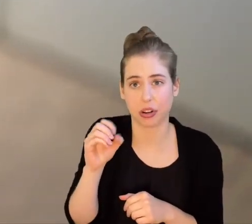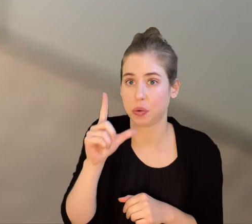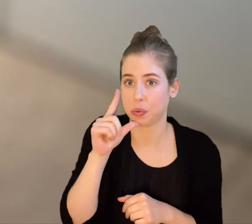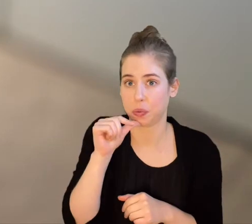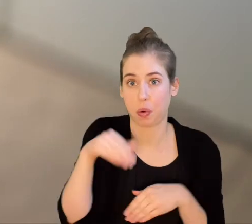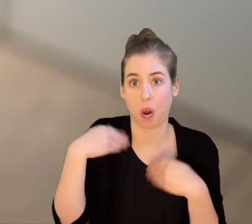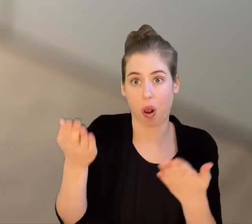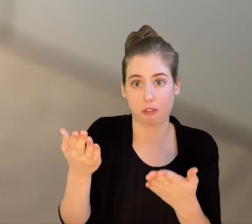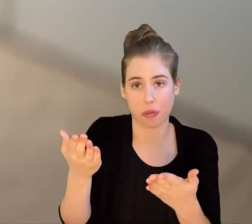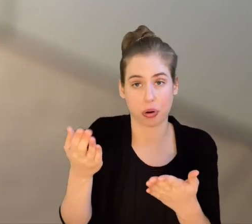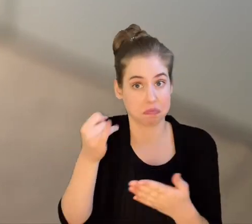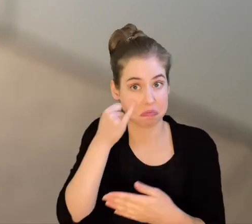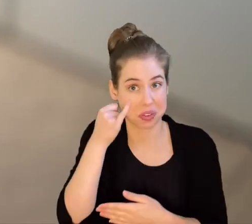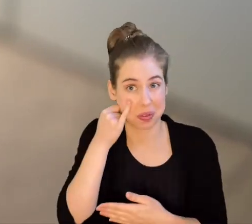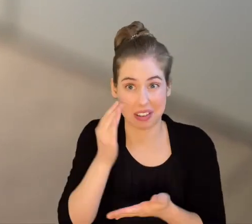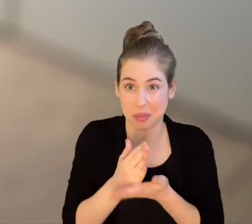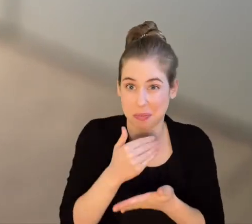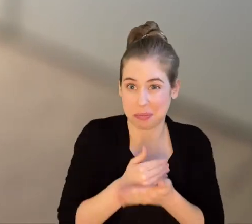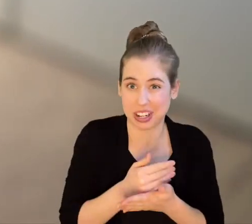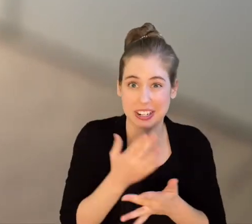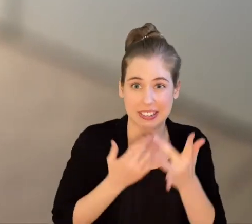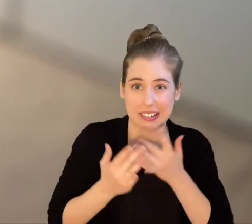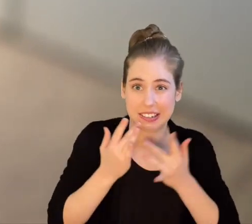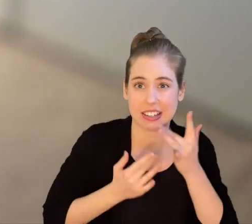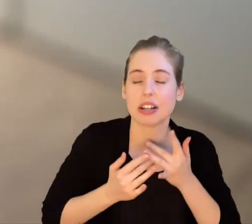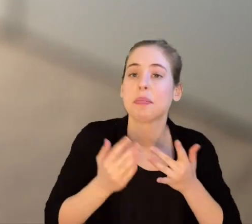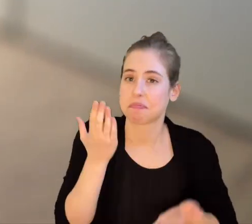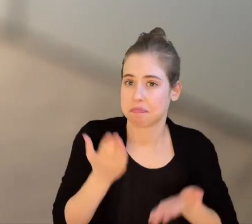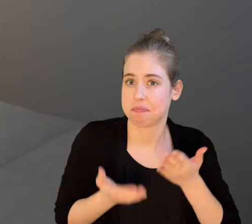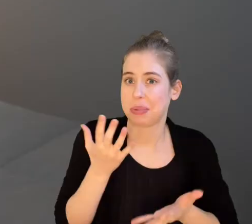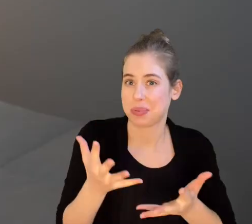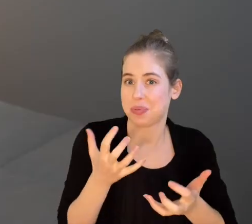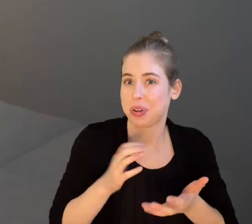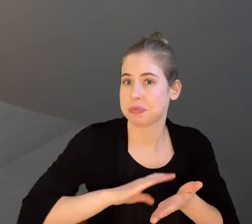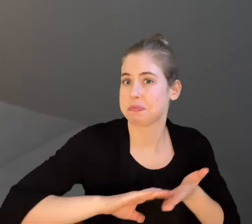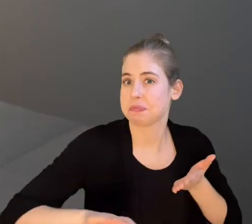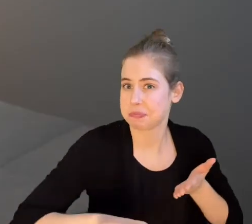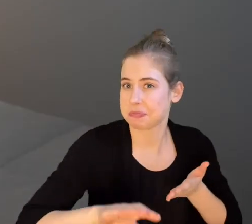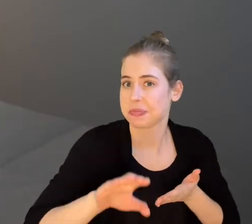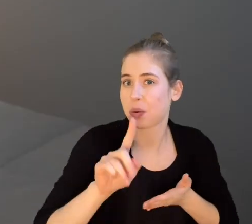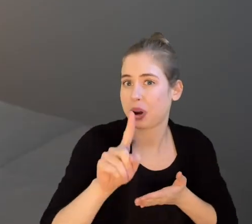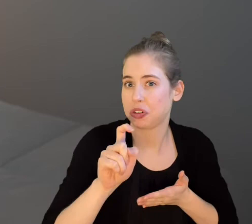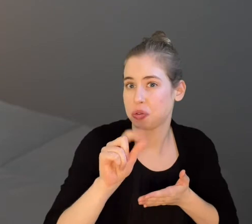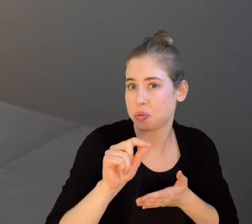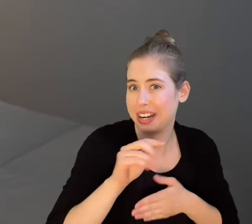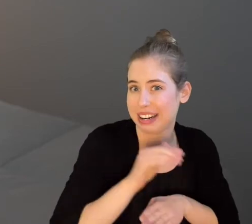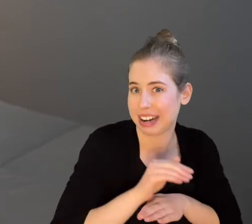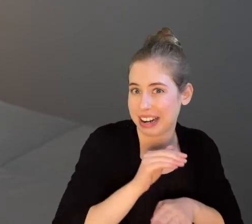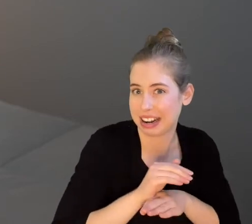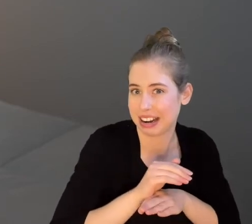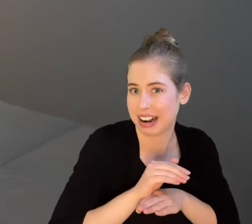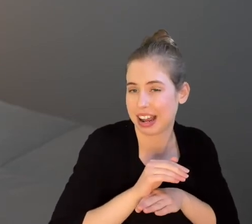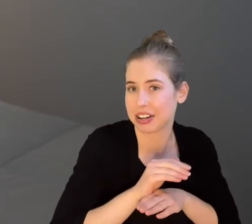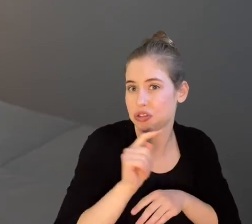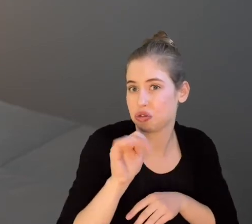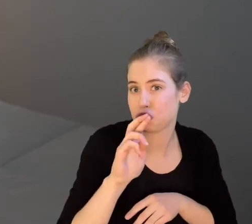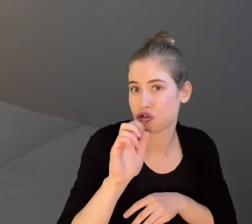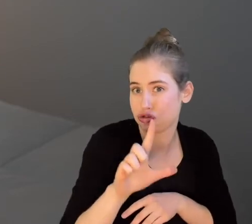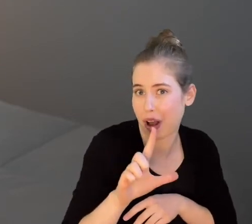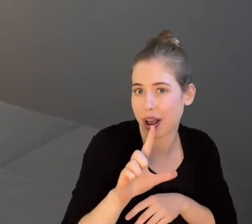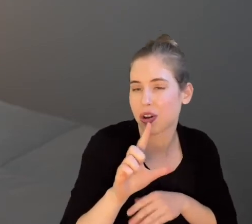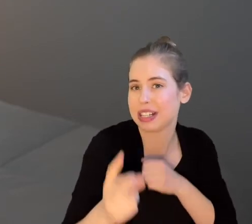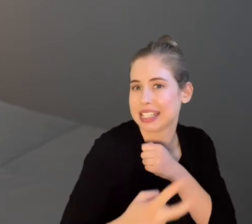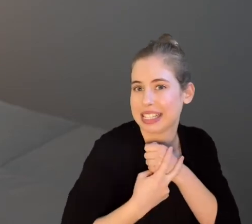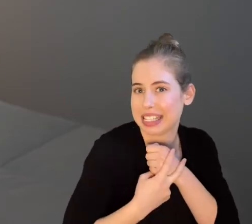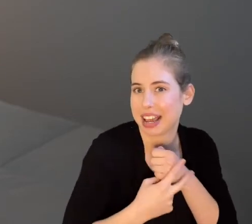120-night to save the money if you are familiar with the mattress. So it's an excellent choice to save a few dollars. For those of you that